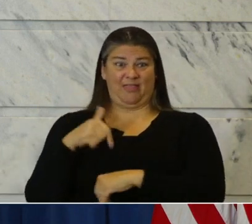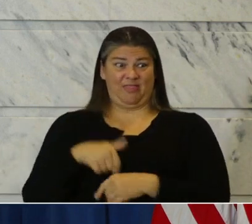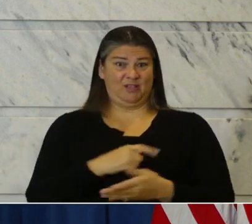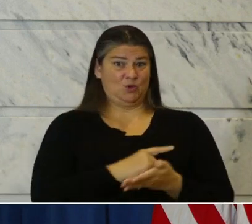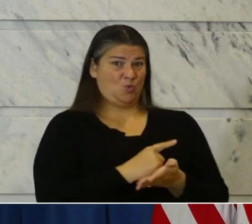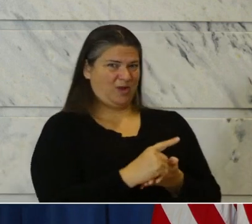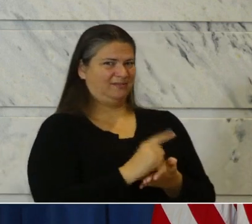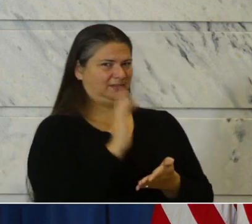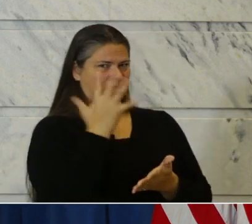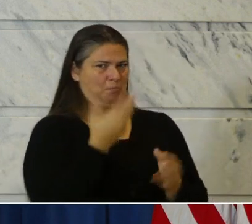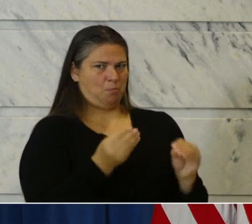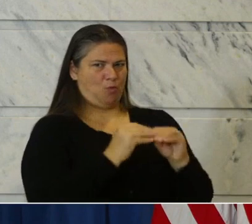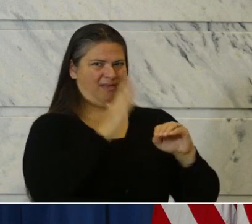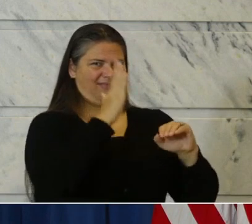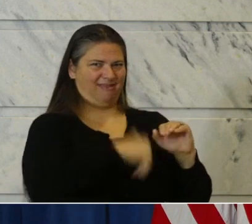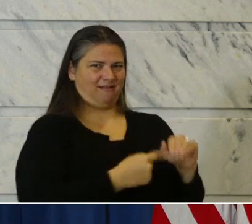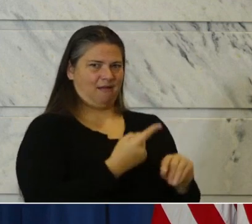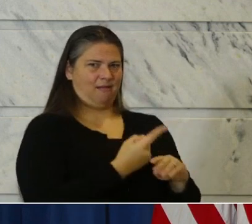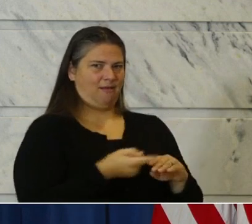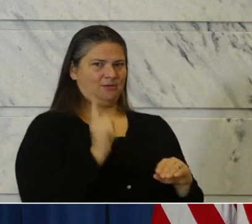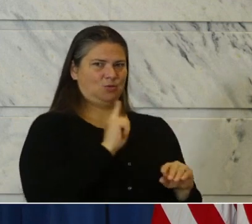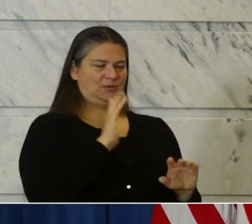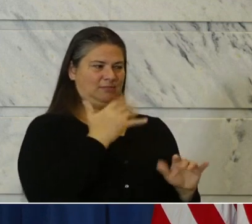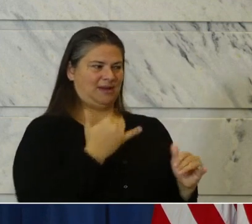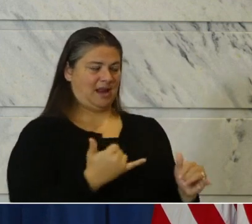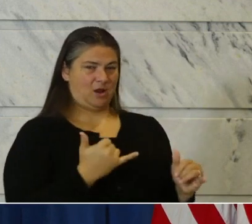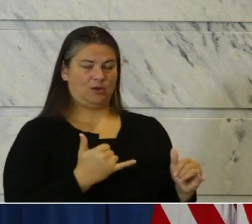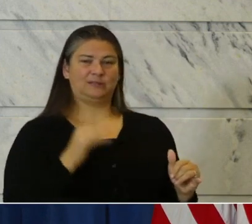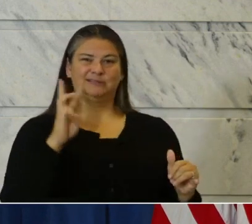of cases we've had in the Commonwealth to